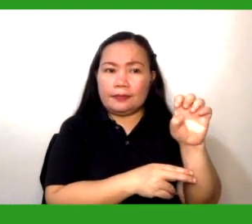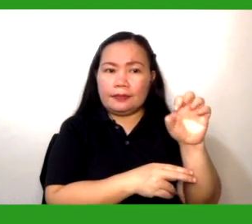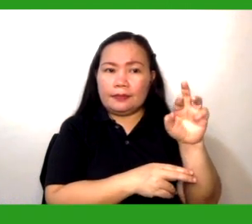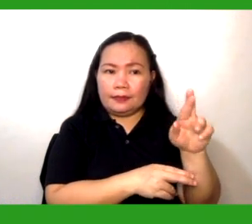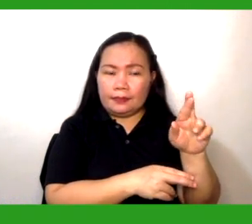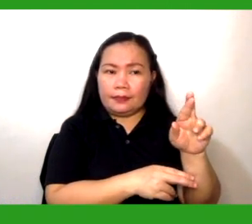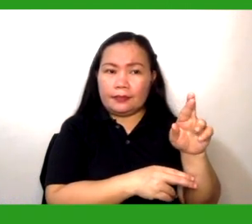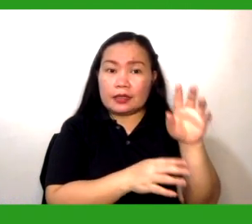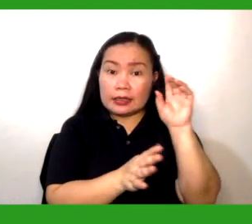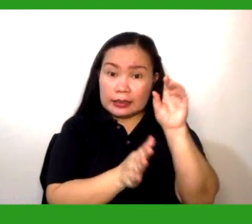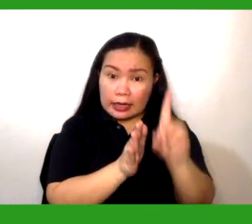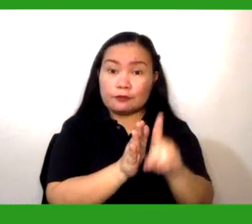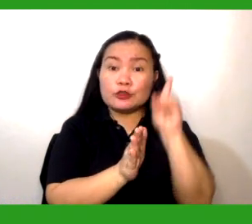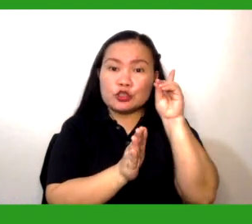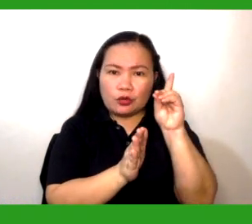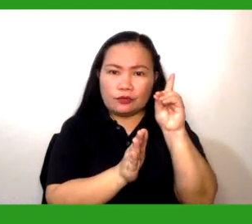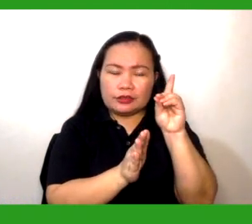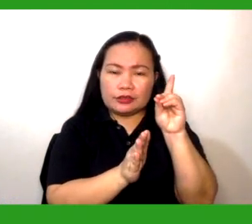sa